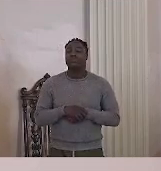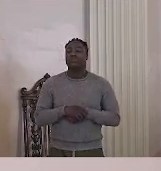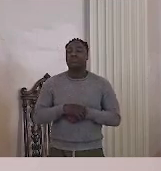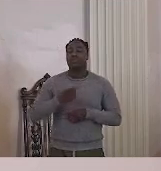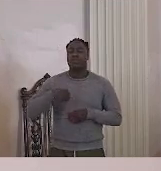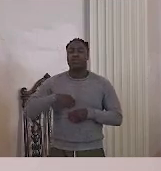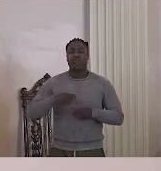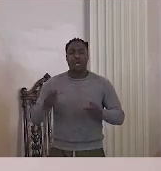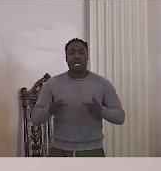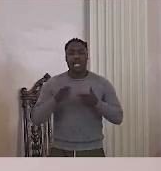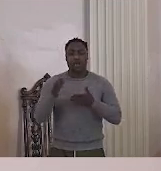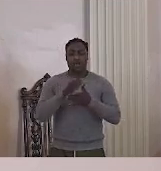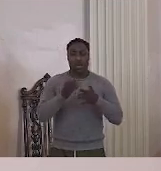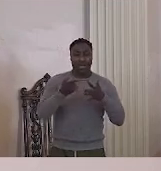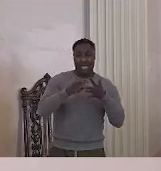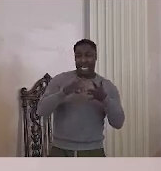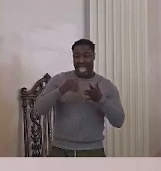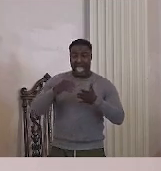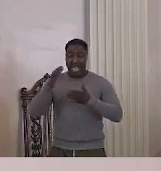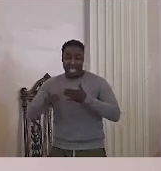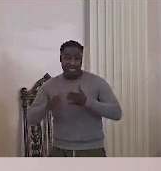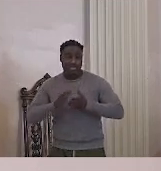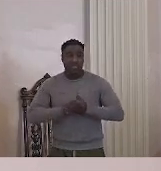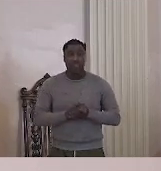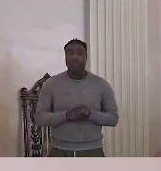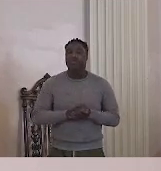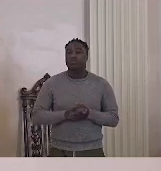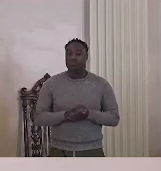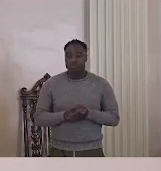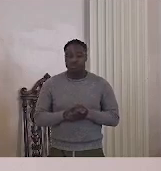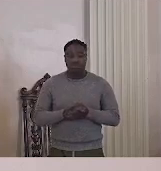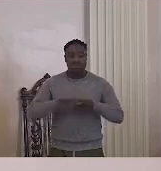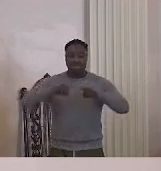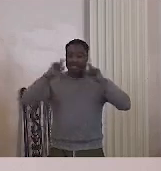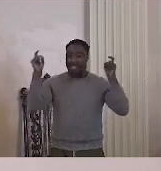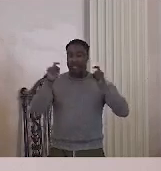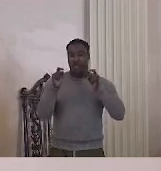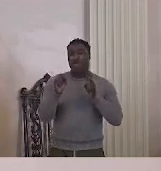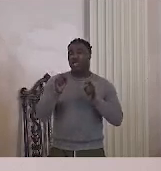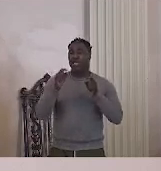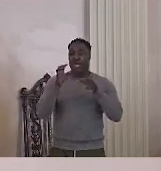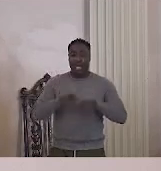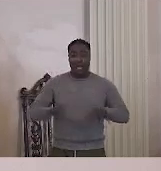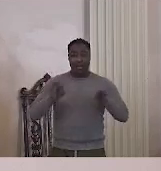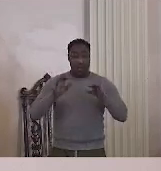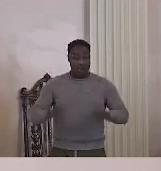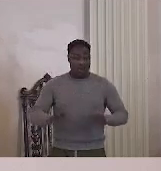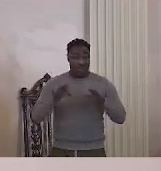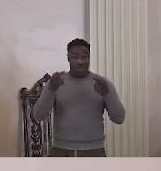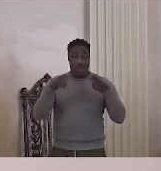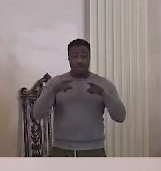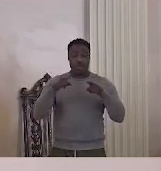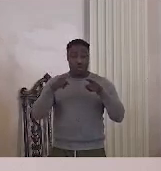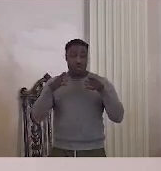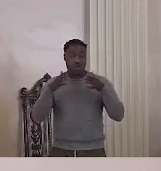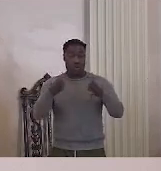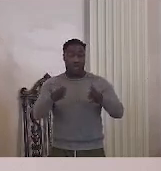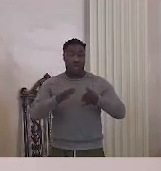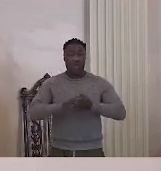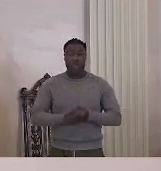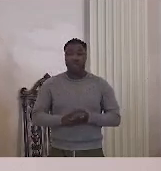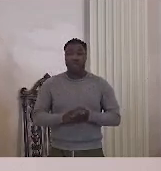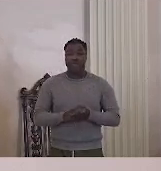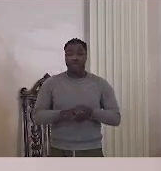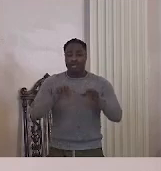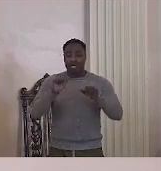we live between beginnings and endings, celebrating milestones along the way. It